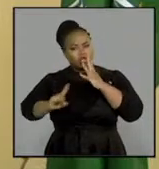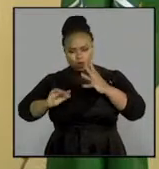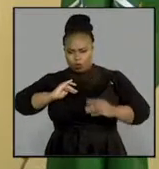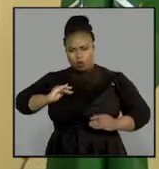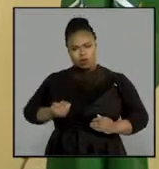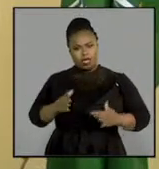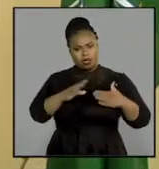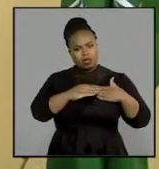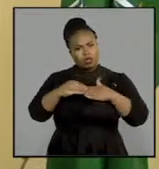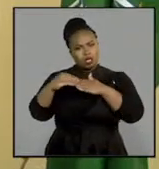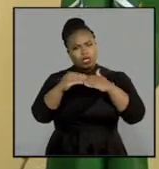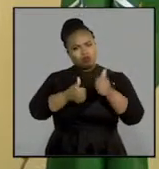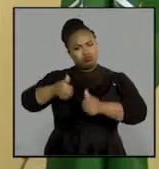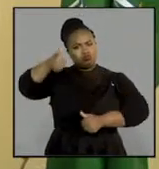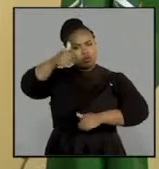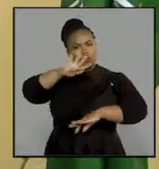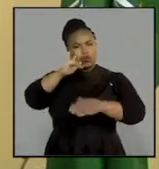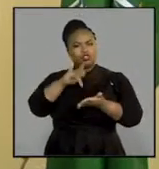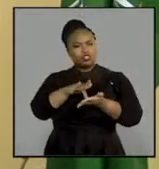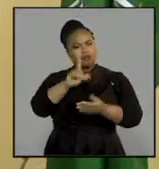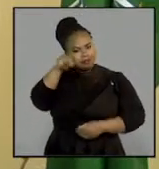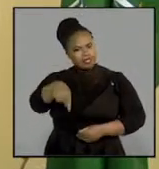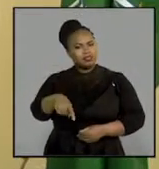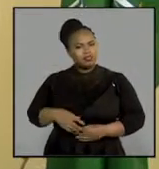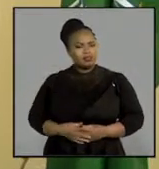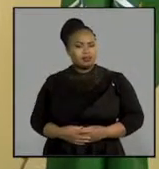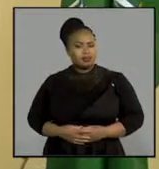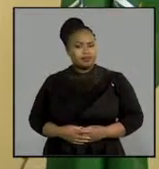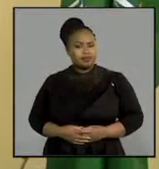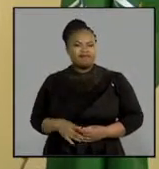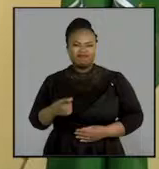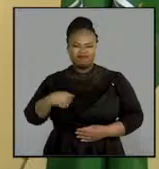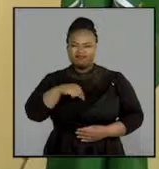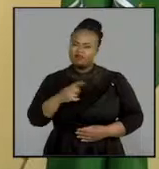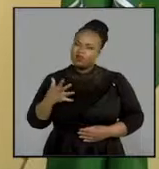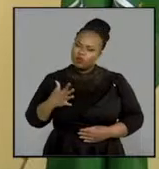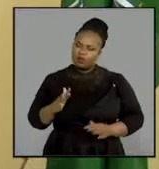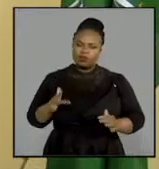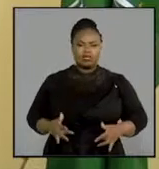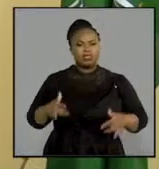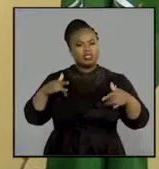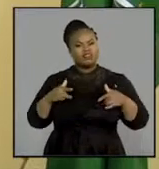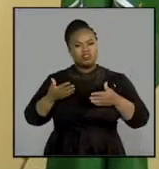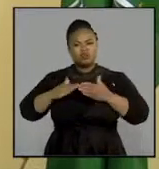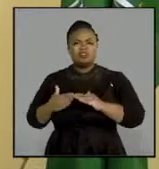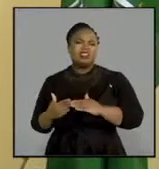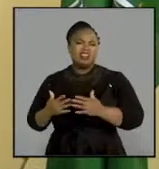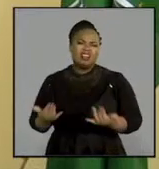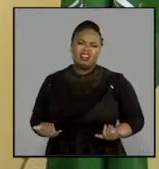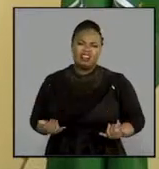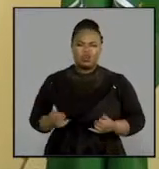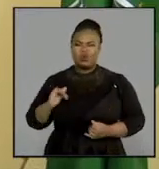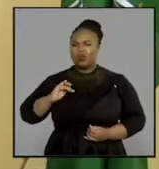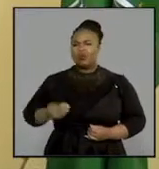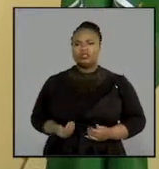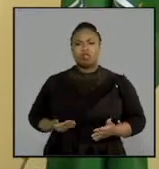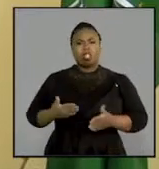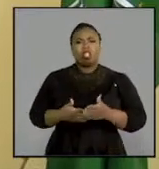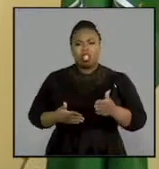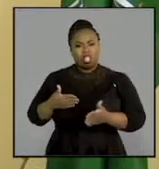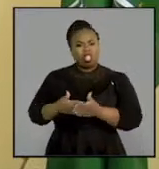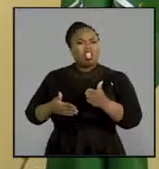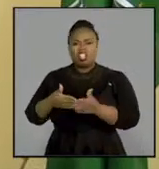institutions. We also want to live in a society where women's opportunities are not